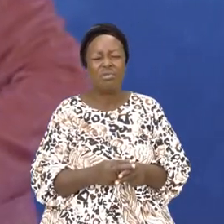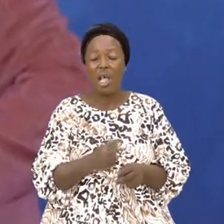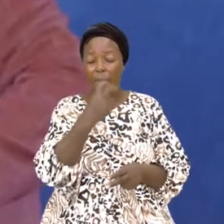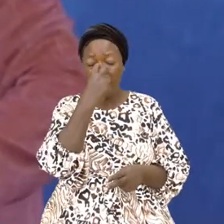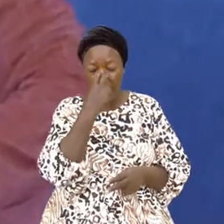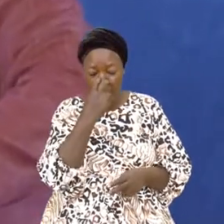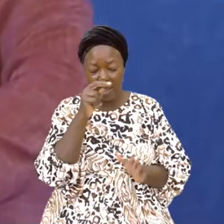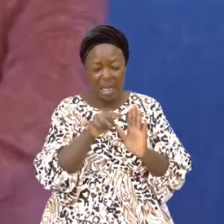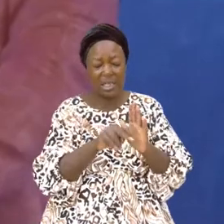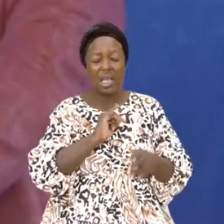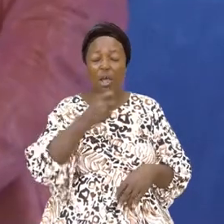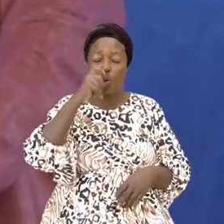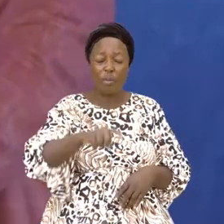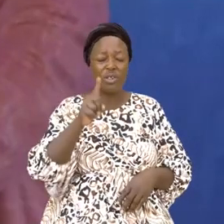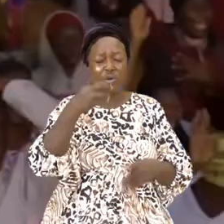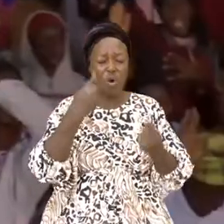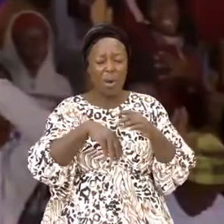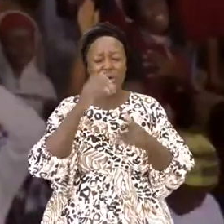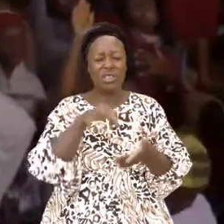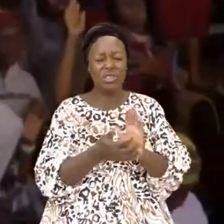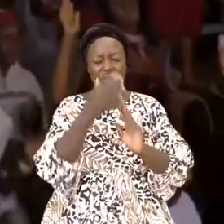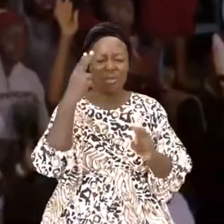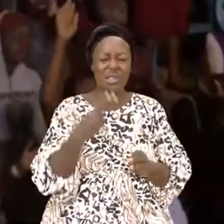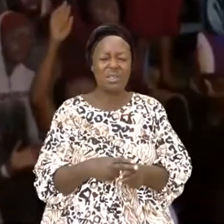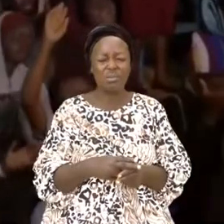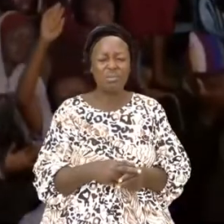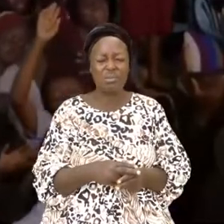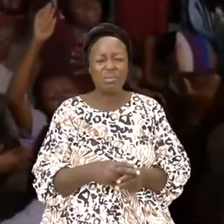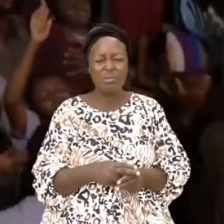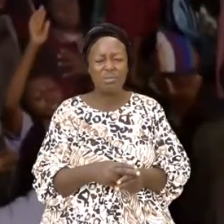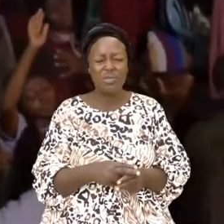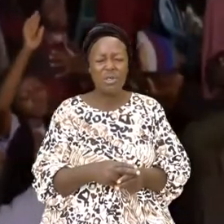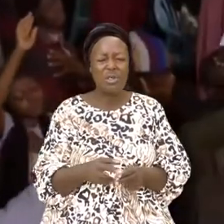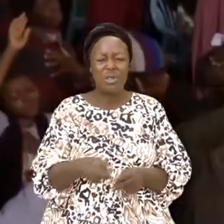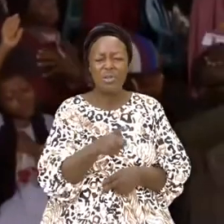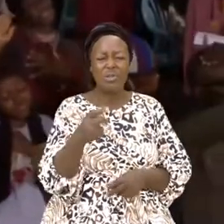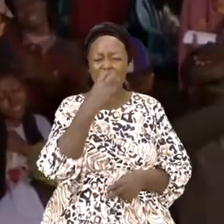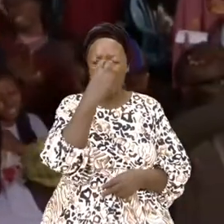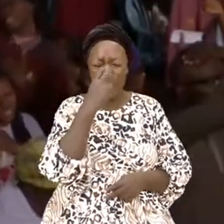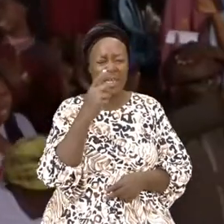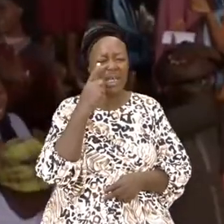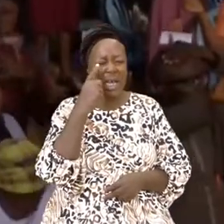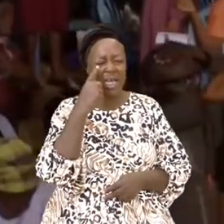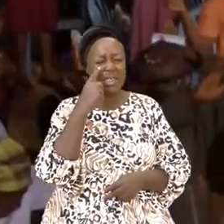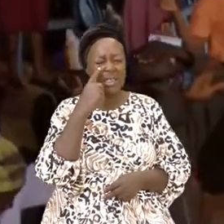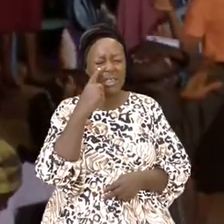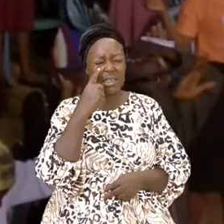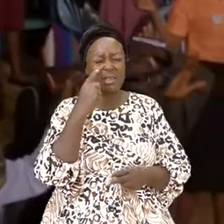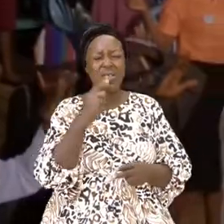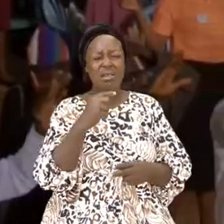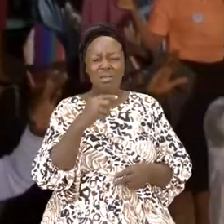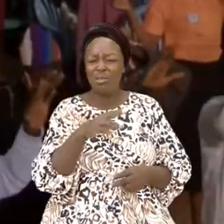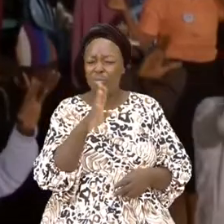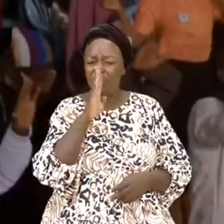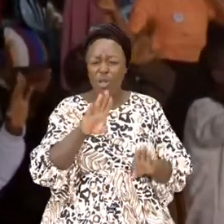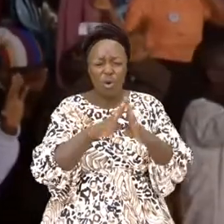Blindness, I command you, come out in Jesus' name. Those blind eyes, dim eyes, be opened and